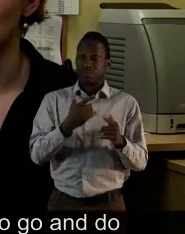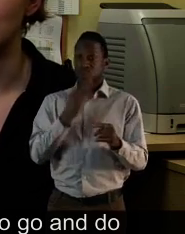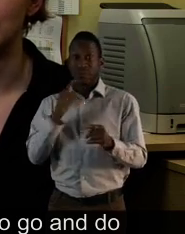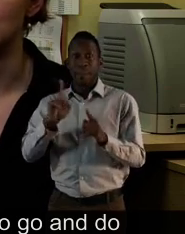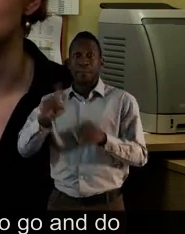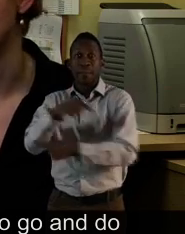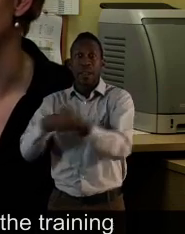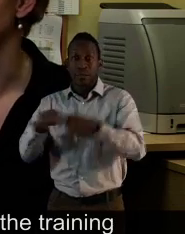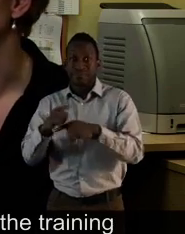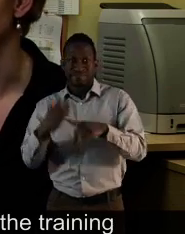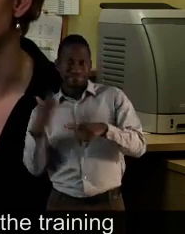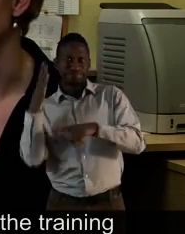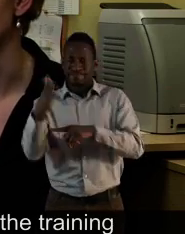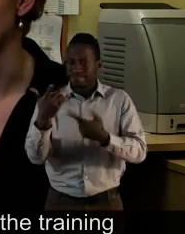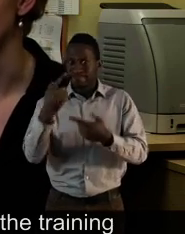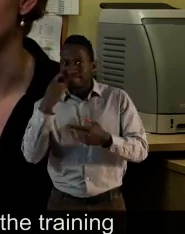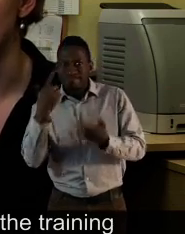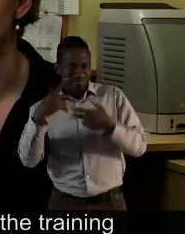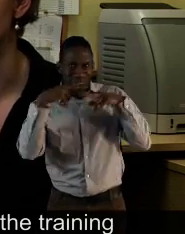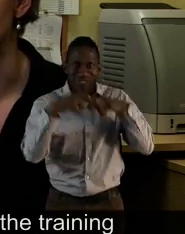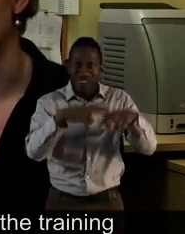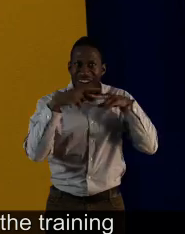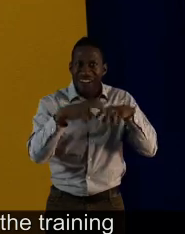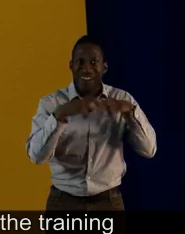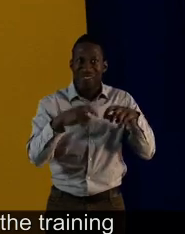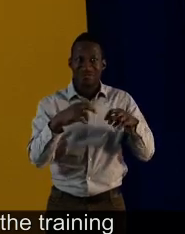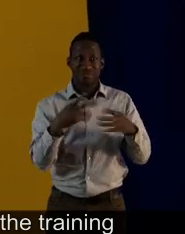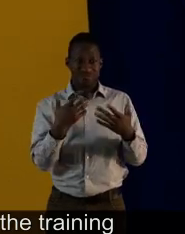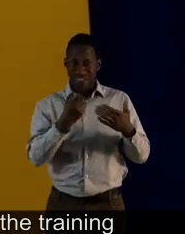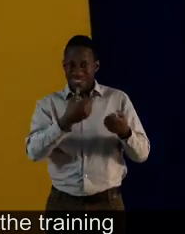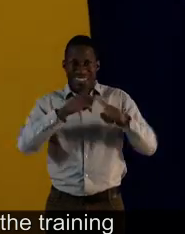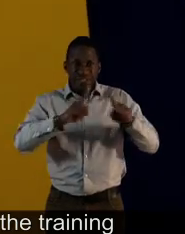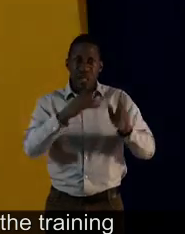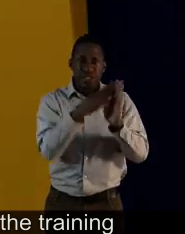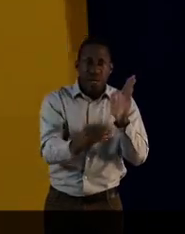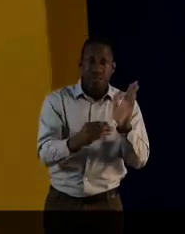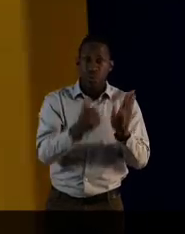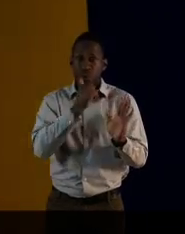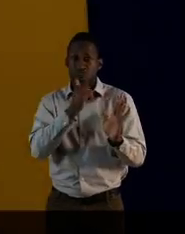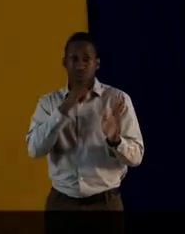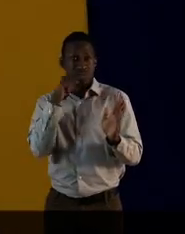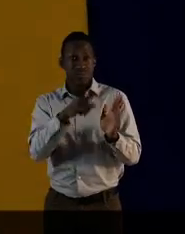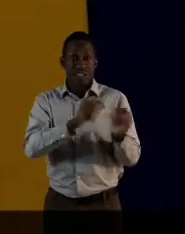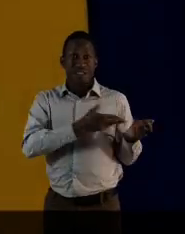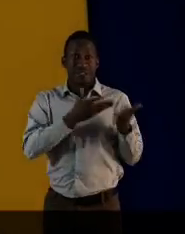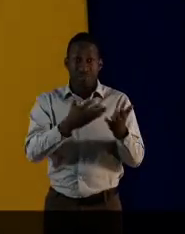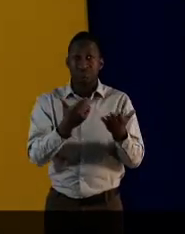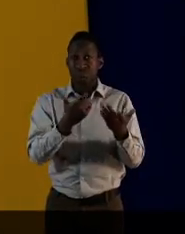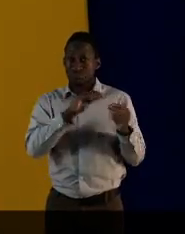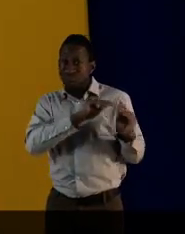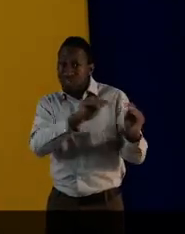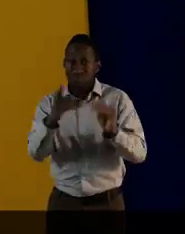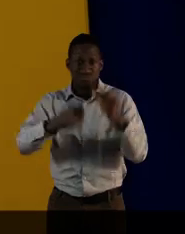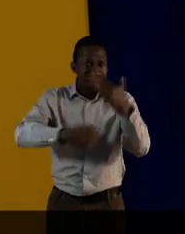research, or you could use different examples each time you deliver the training, depending on what people are interested in. The handbook includes 12